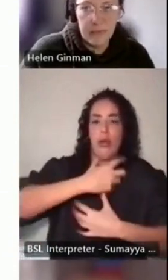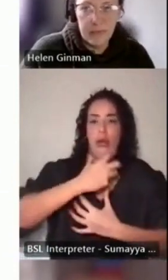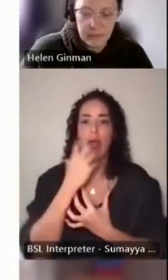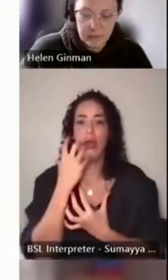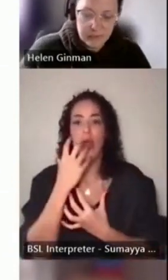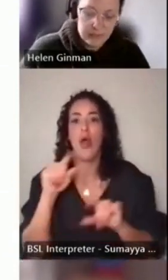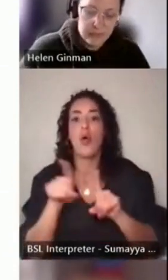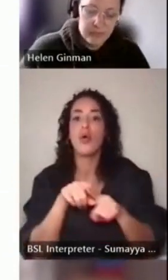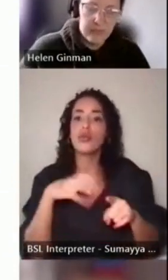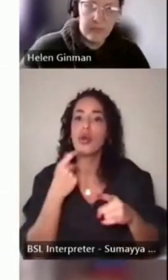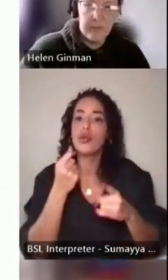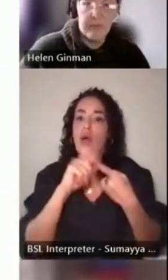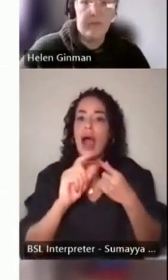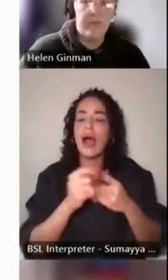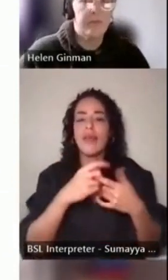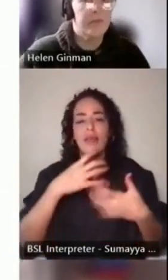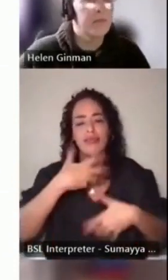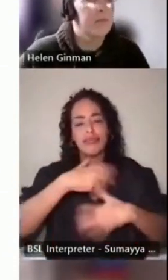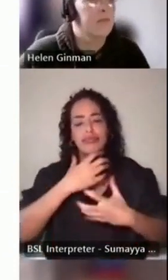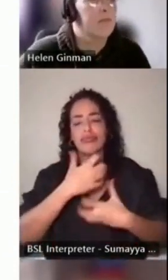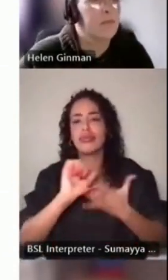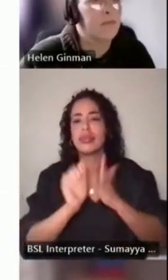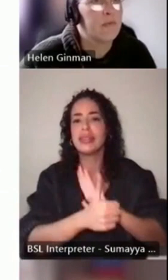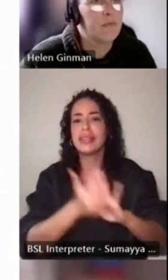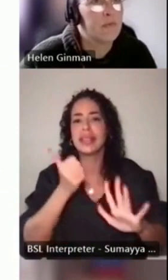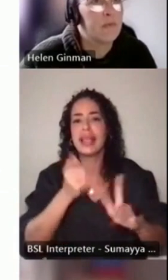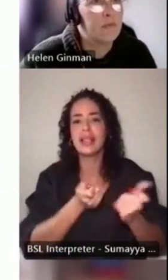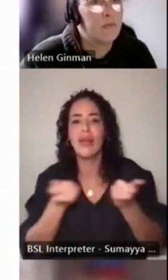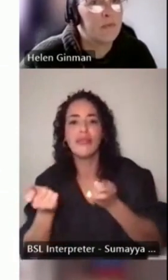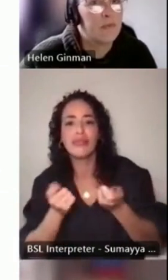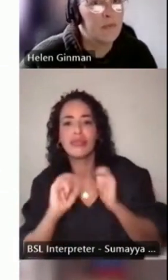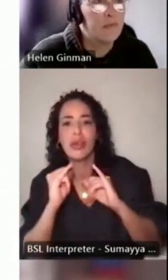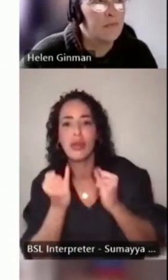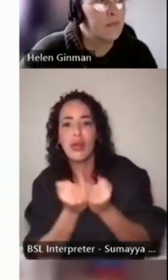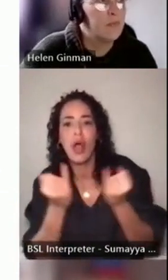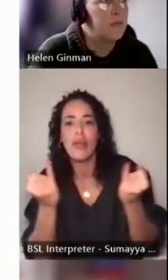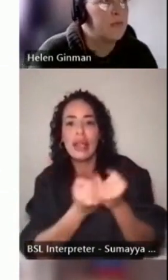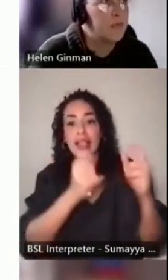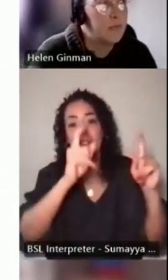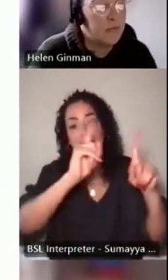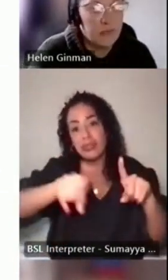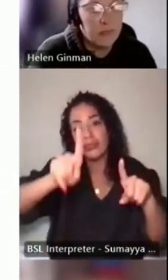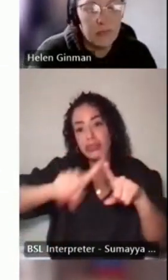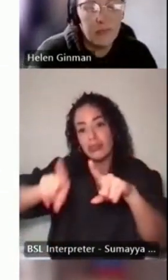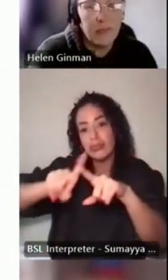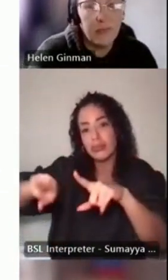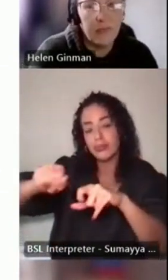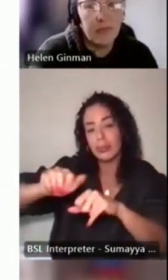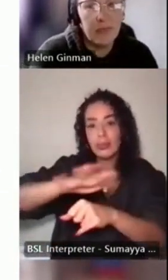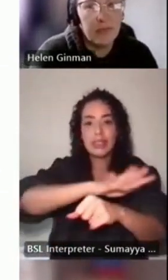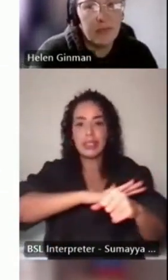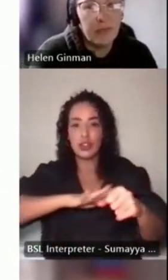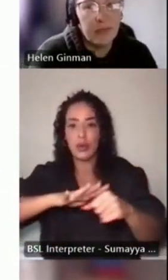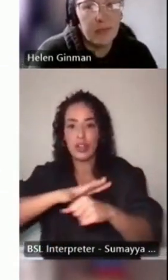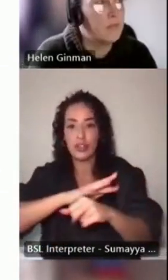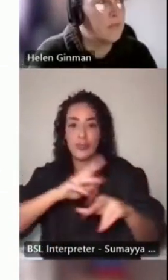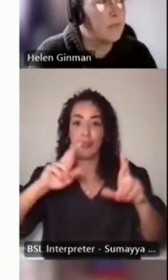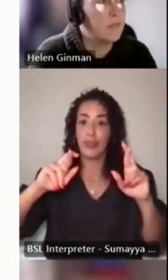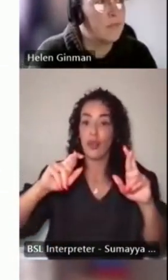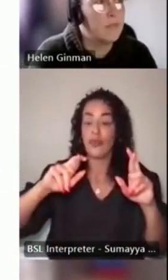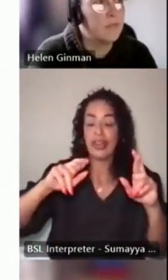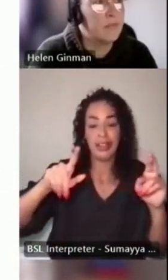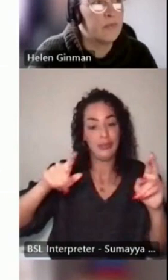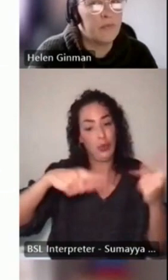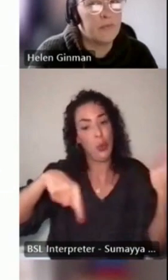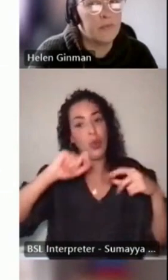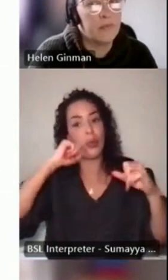set of skills for handling conflict in various situations. So that's what we're going to hopefully be doing in this workshop today,